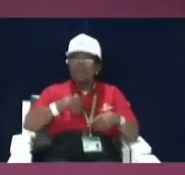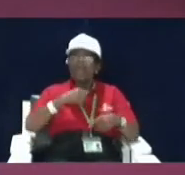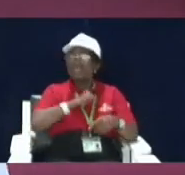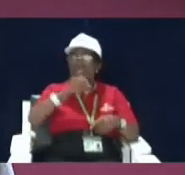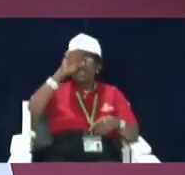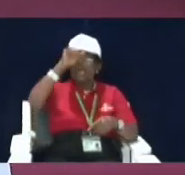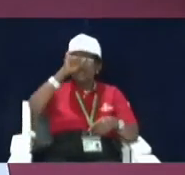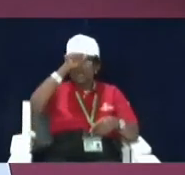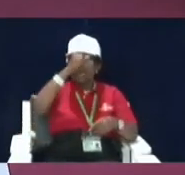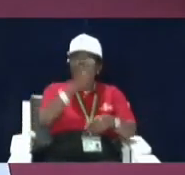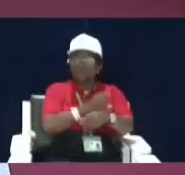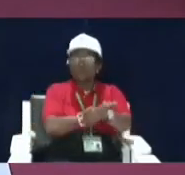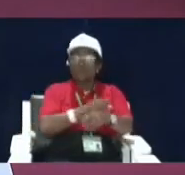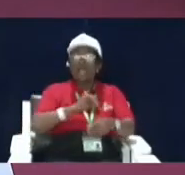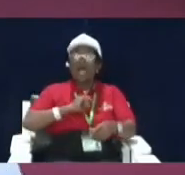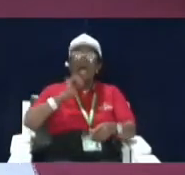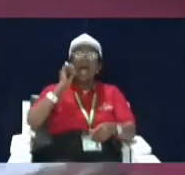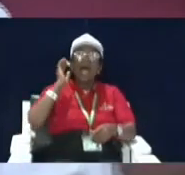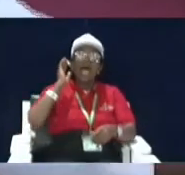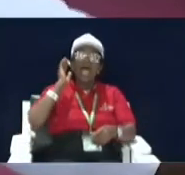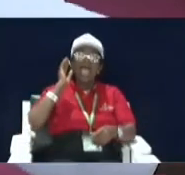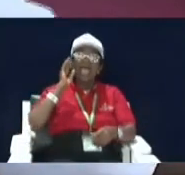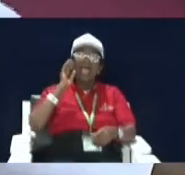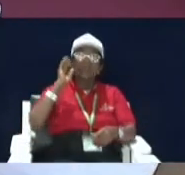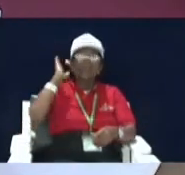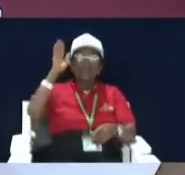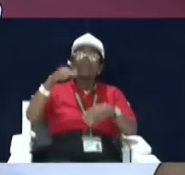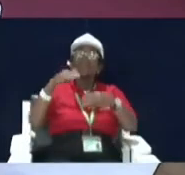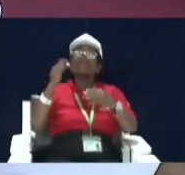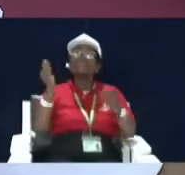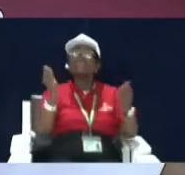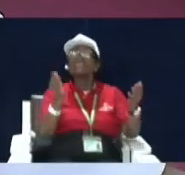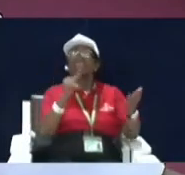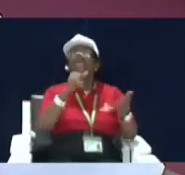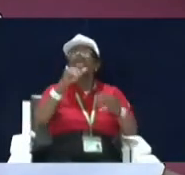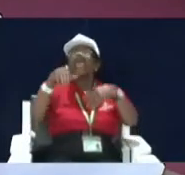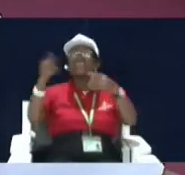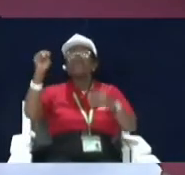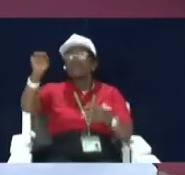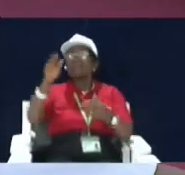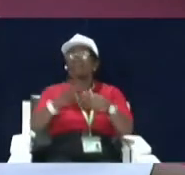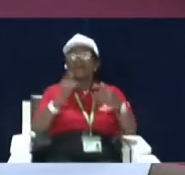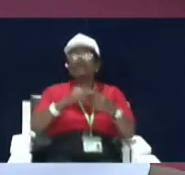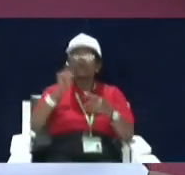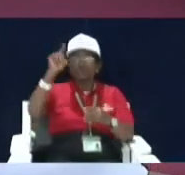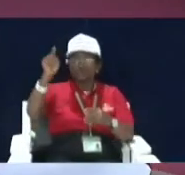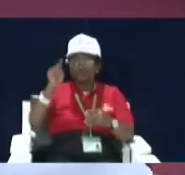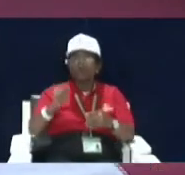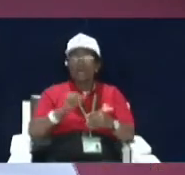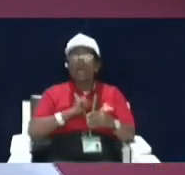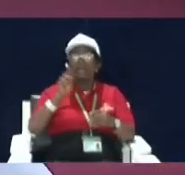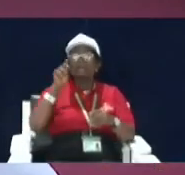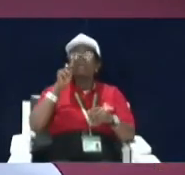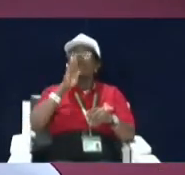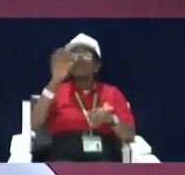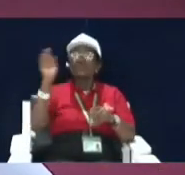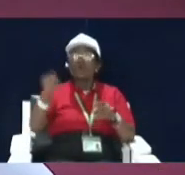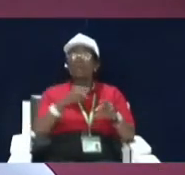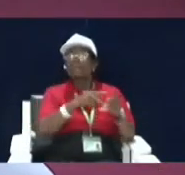be your partner. A lady gave a testimony last month, the one who was carrying four